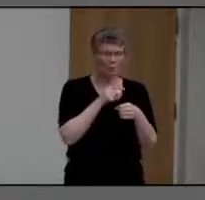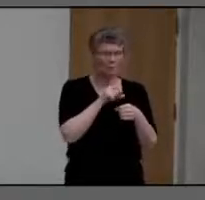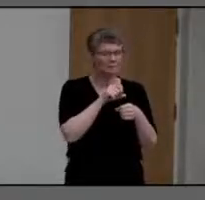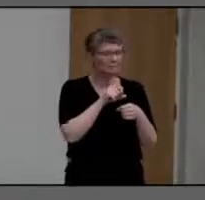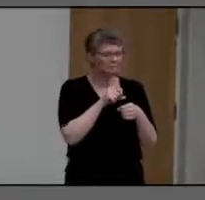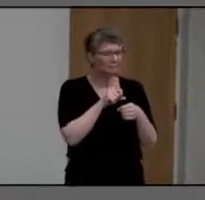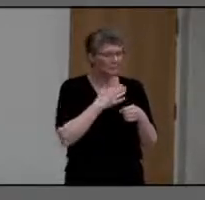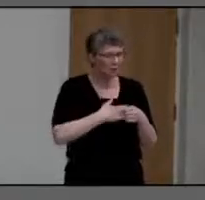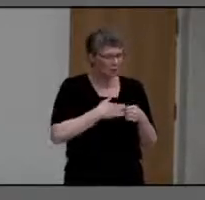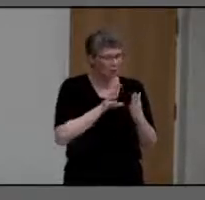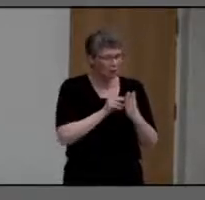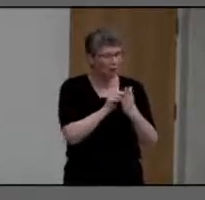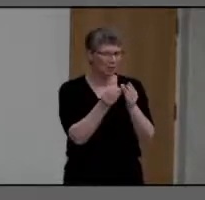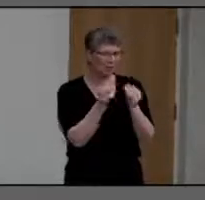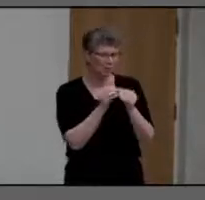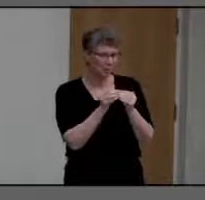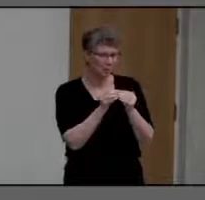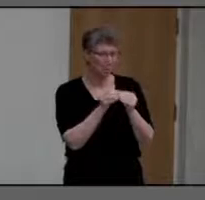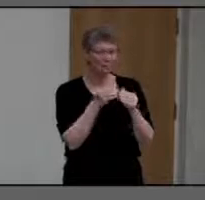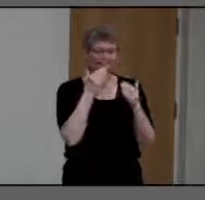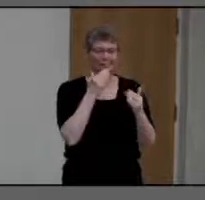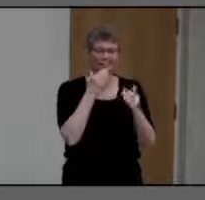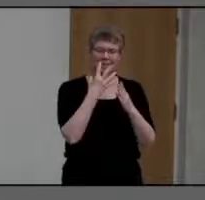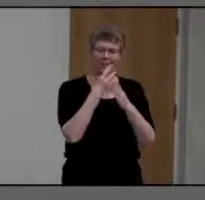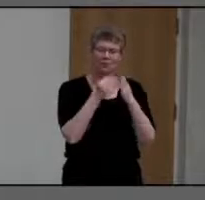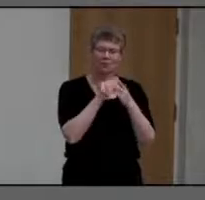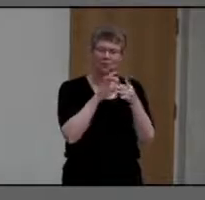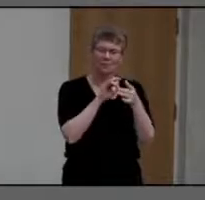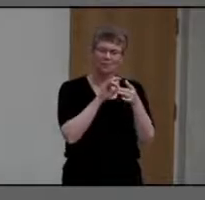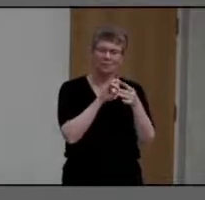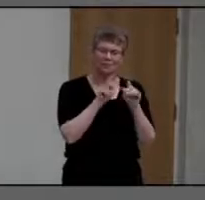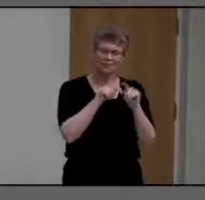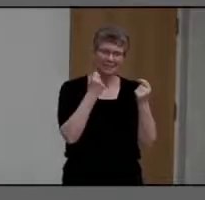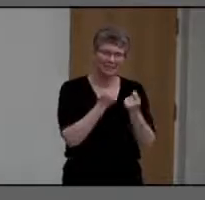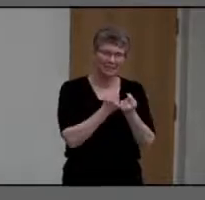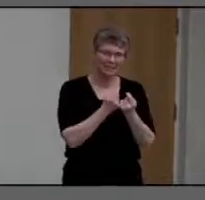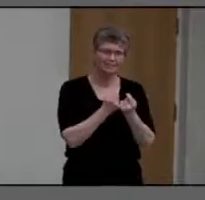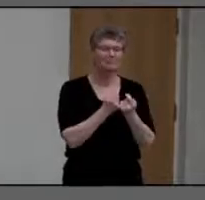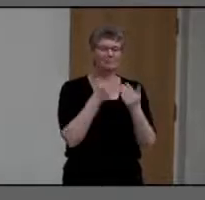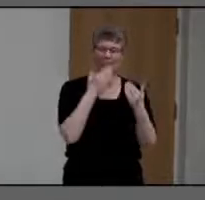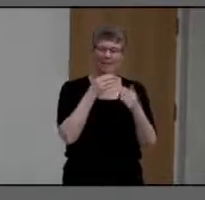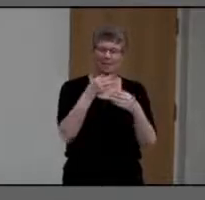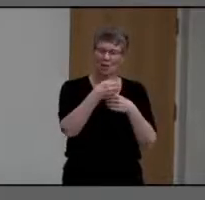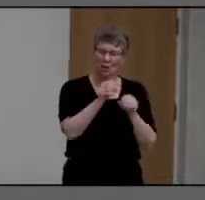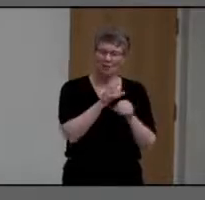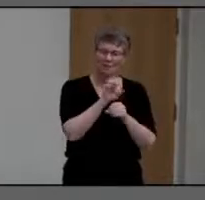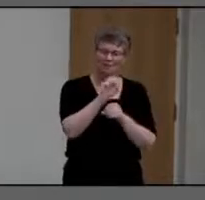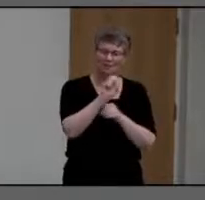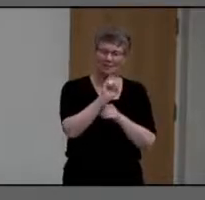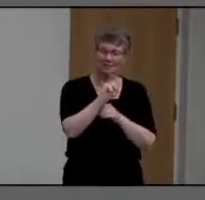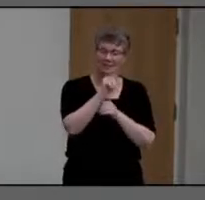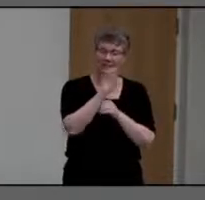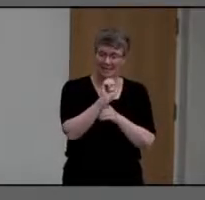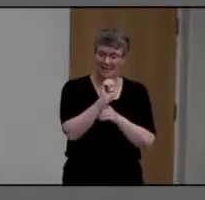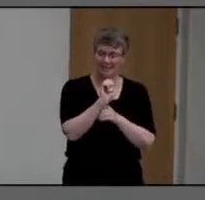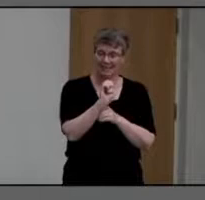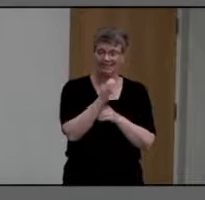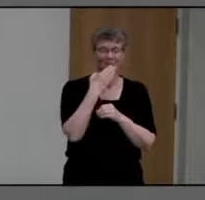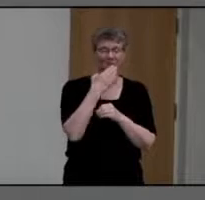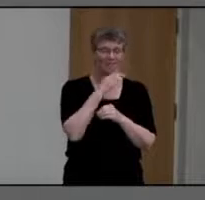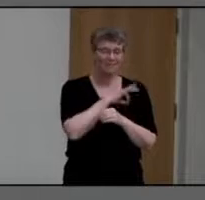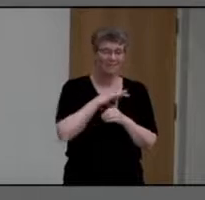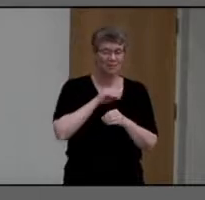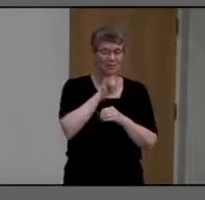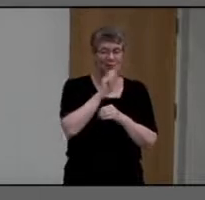The External Relations team, the Office of Senate, thanks Tyrell and Amissa and everyone. The Faculty of Arts Resource Center,